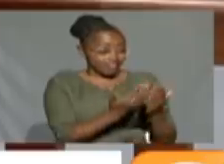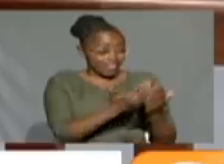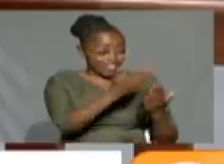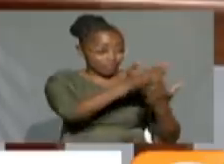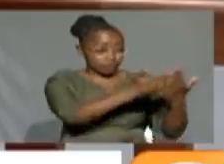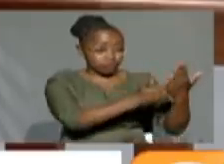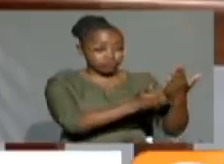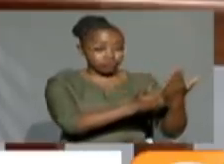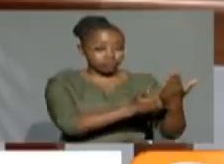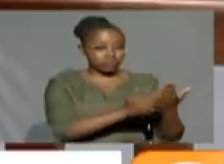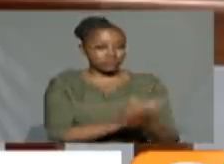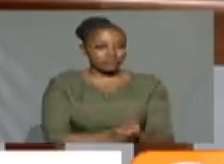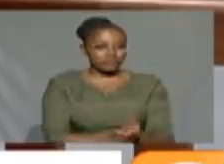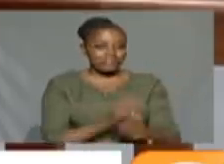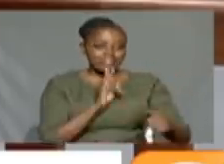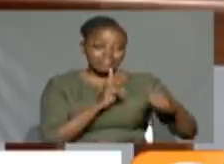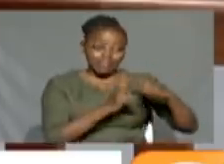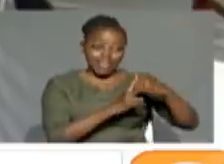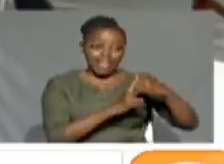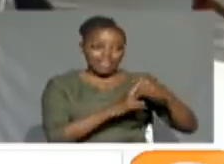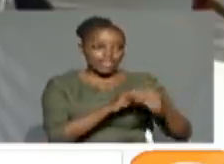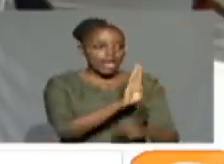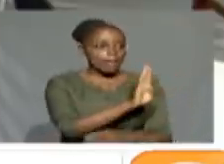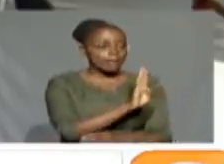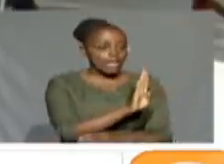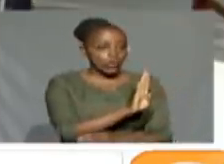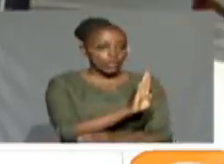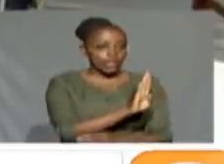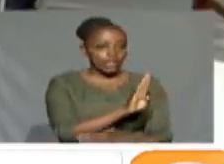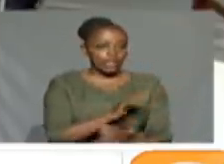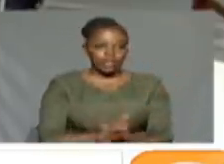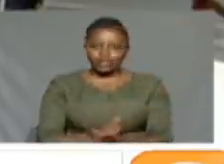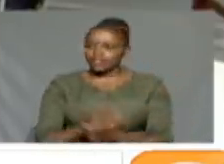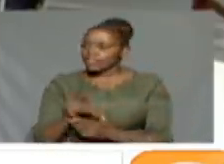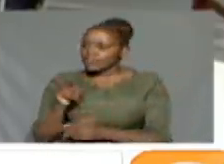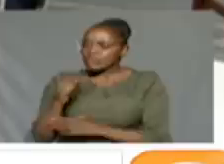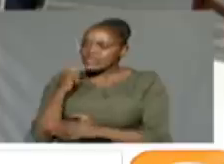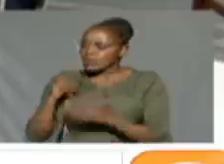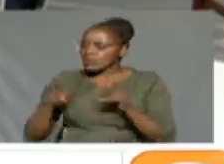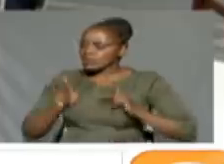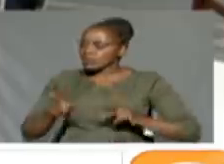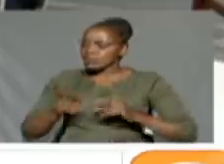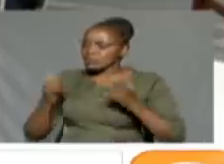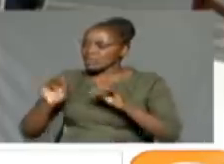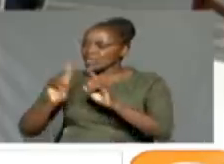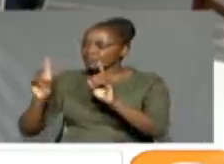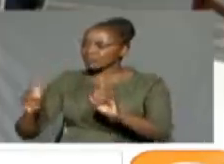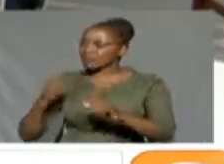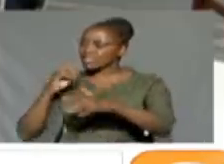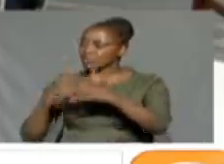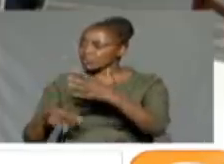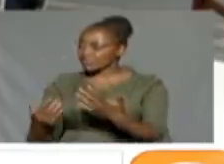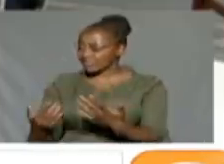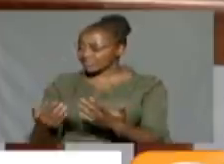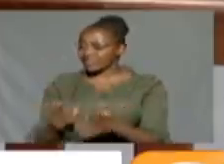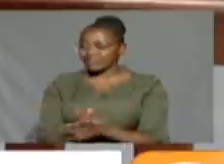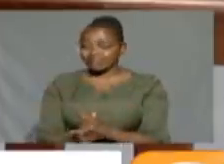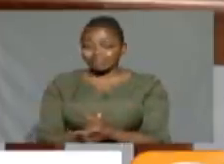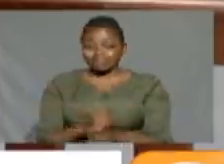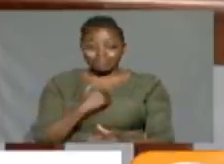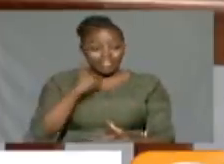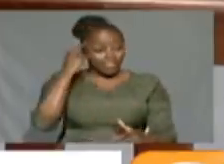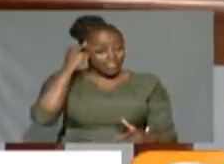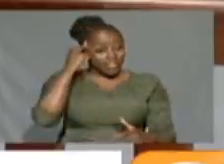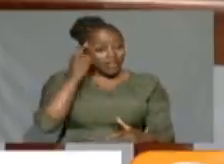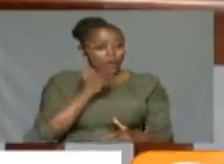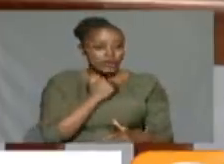What? 700 billion. Daktari, what do you say to those people now? No, I think I may